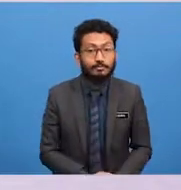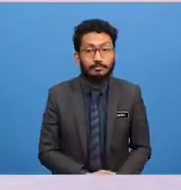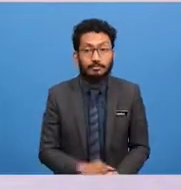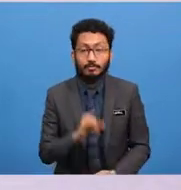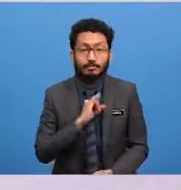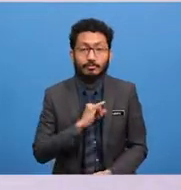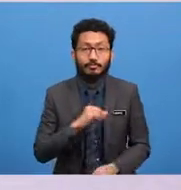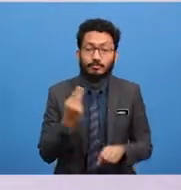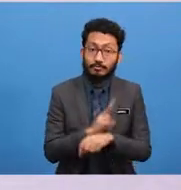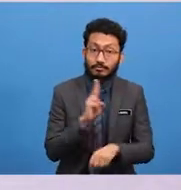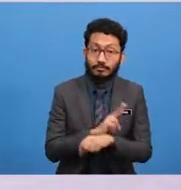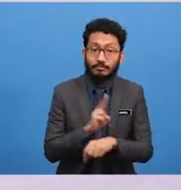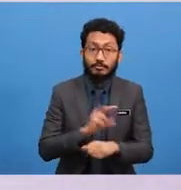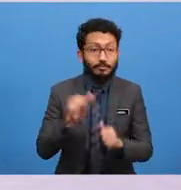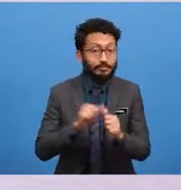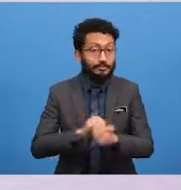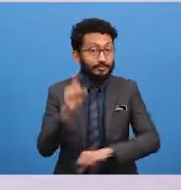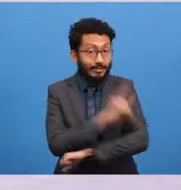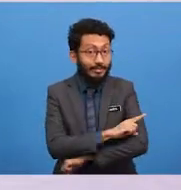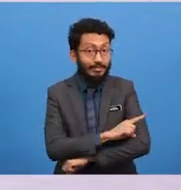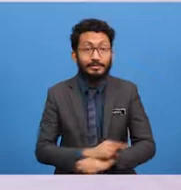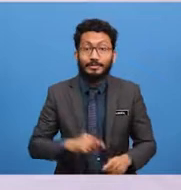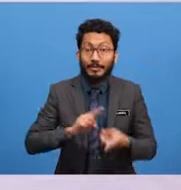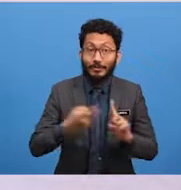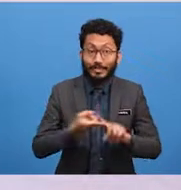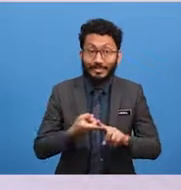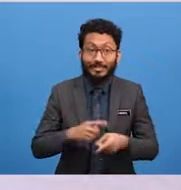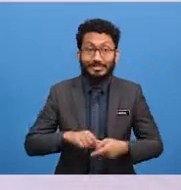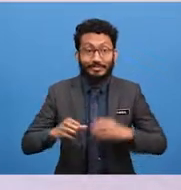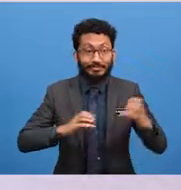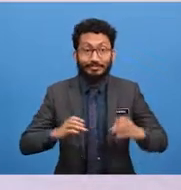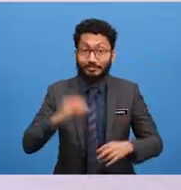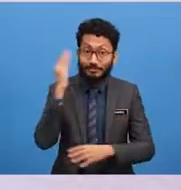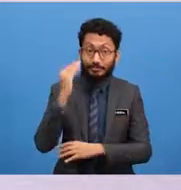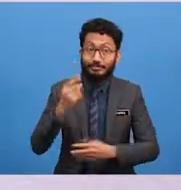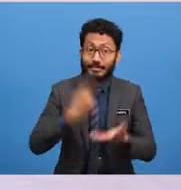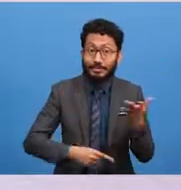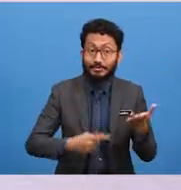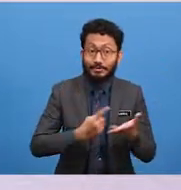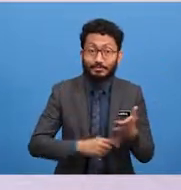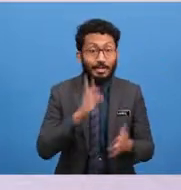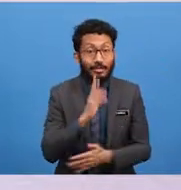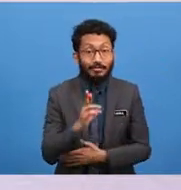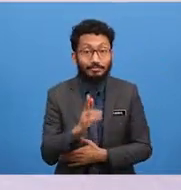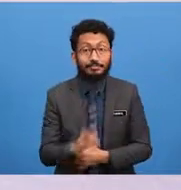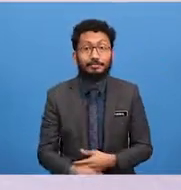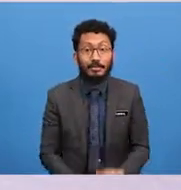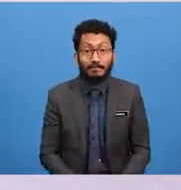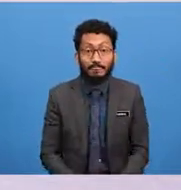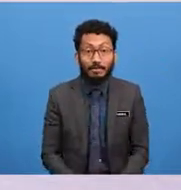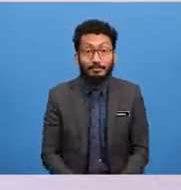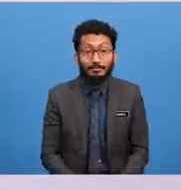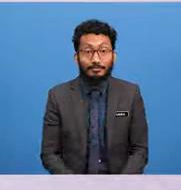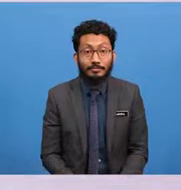I wear these every day. Friends, do you know what these are?